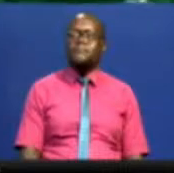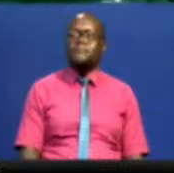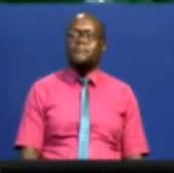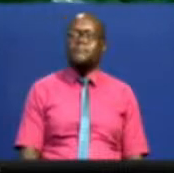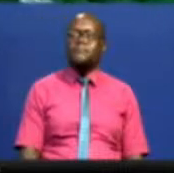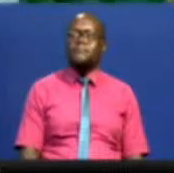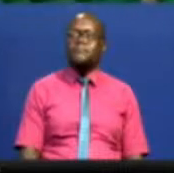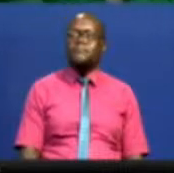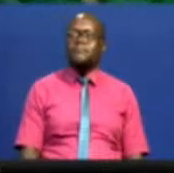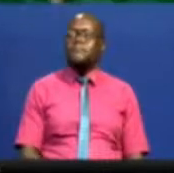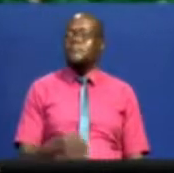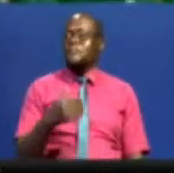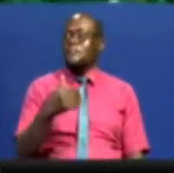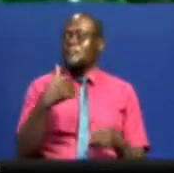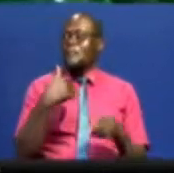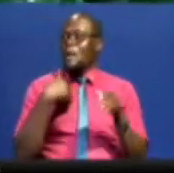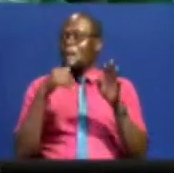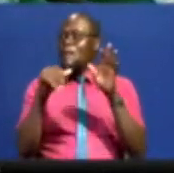You had a point of order?